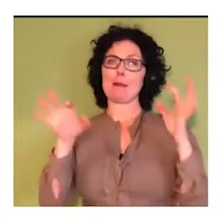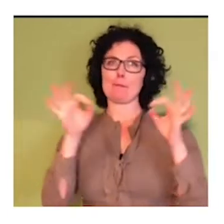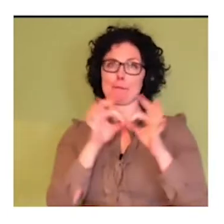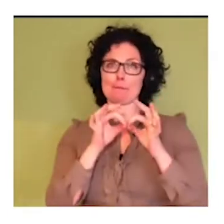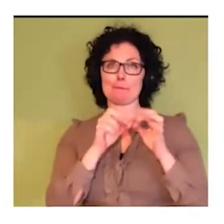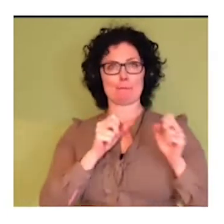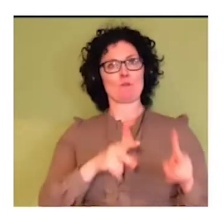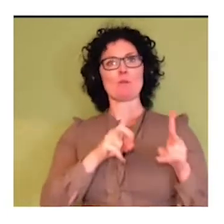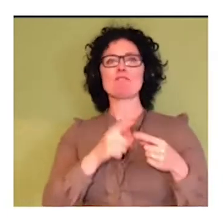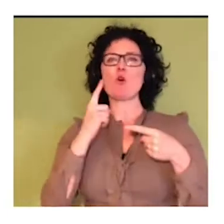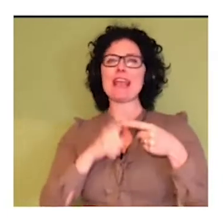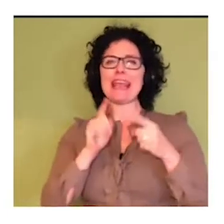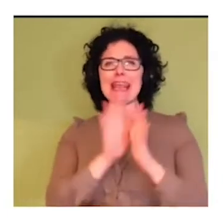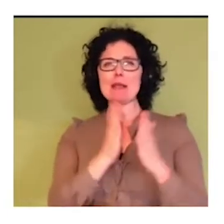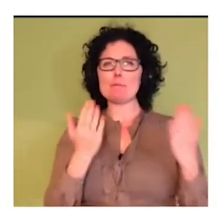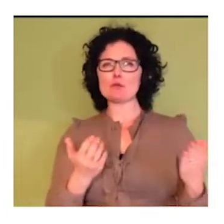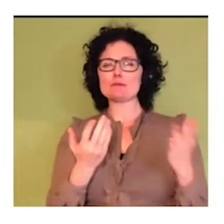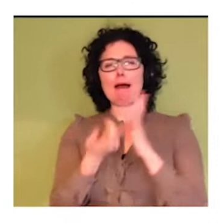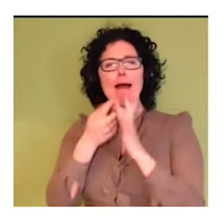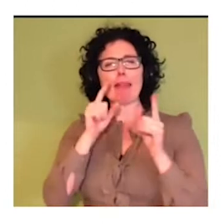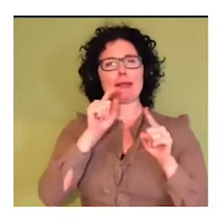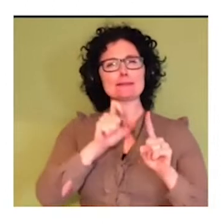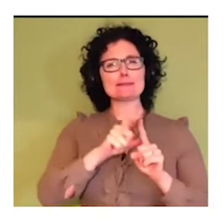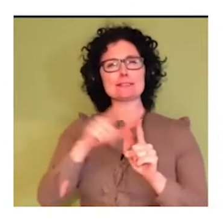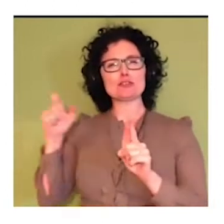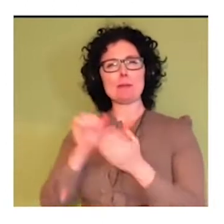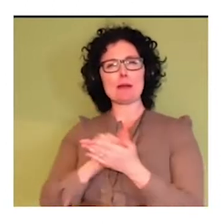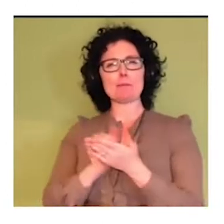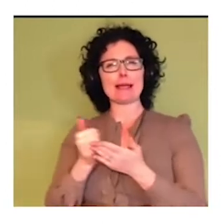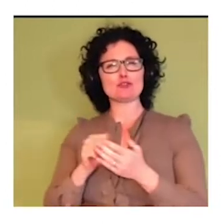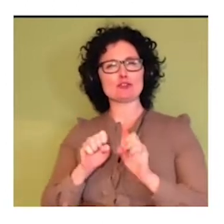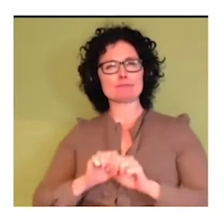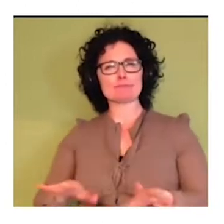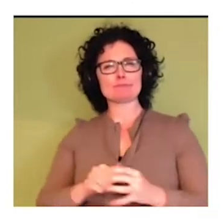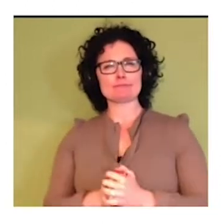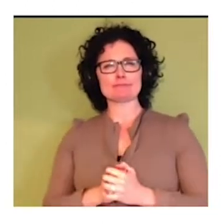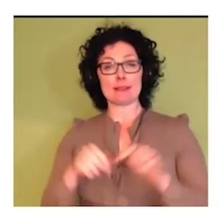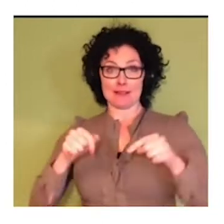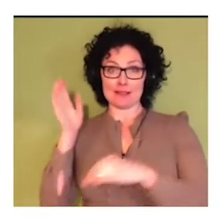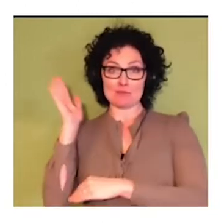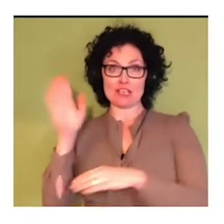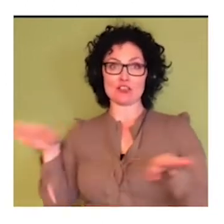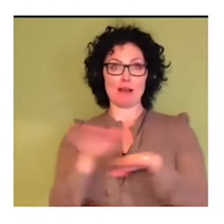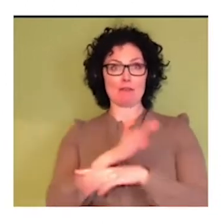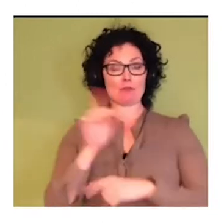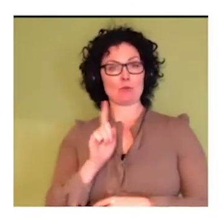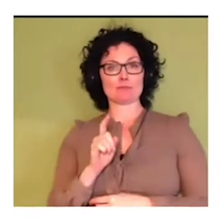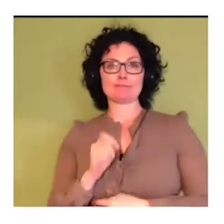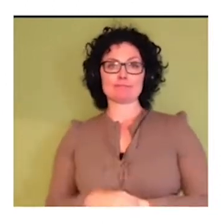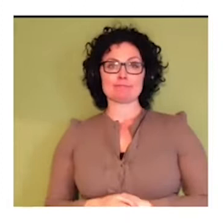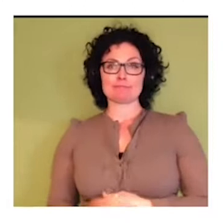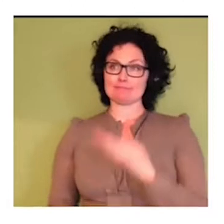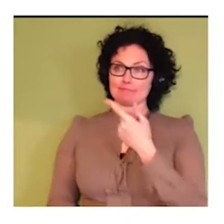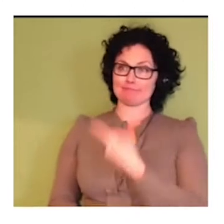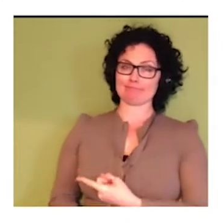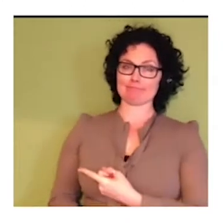for ebooks and other digital publications. And during this presentation, I'll be covering the following topics. What is EPUB